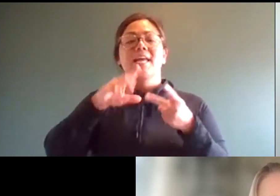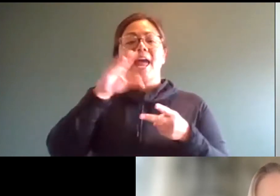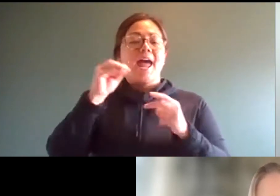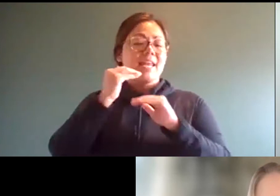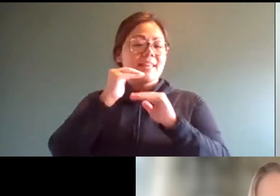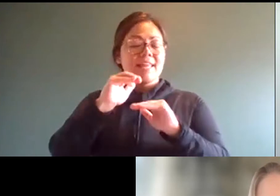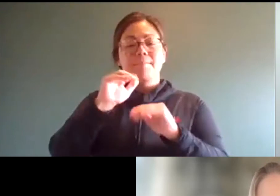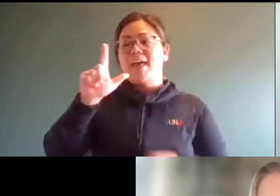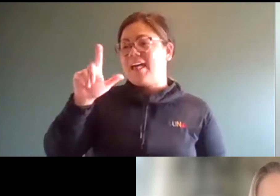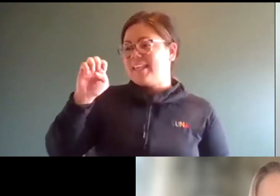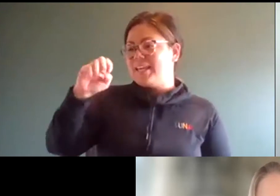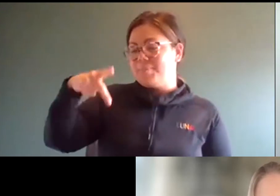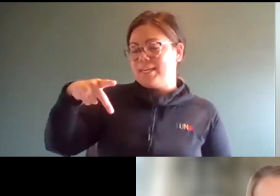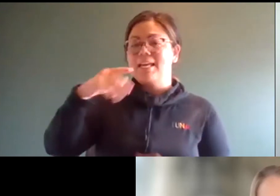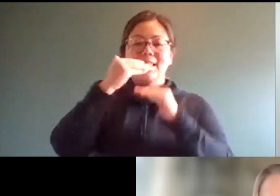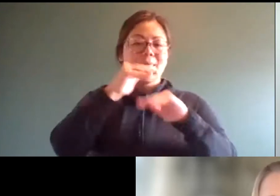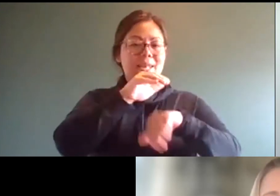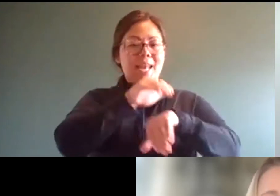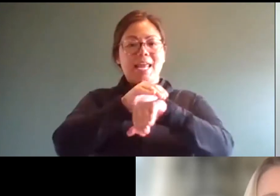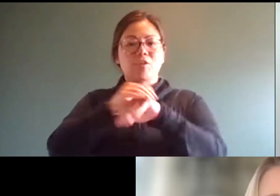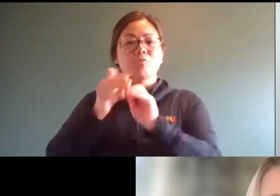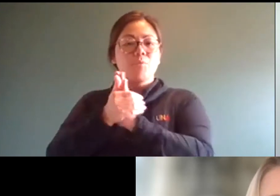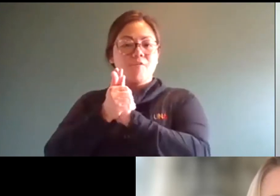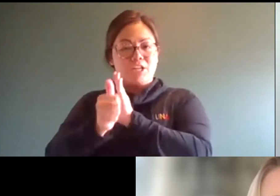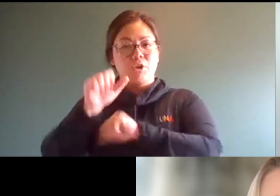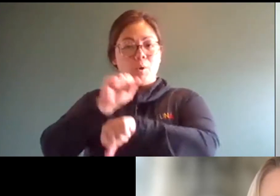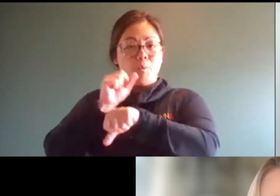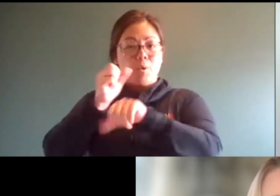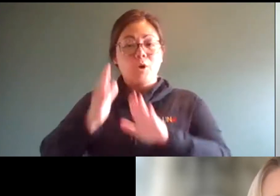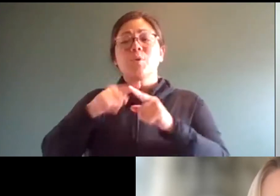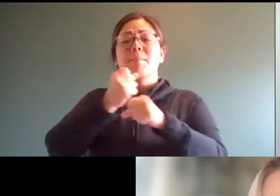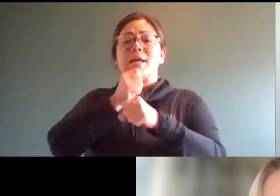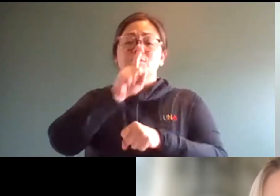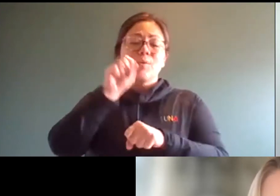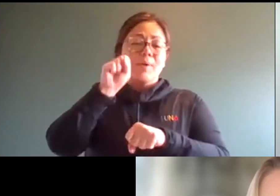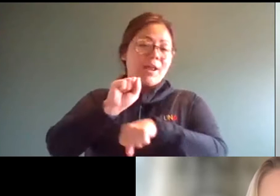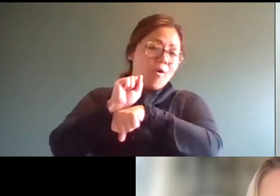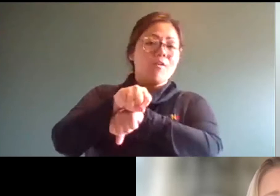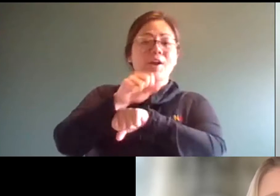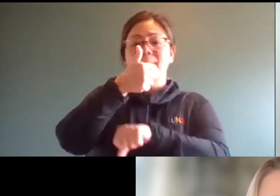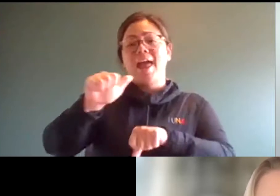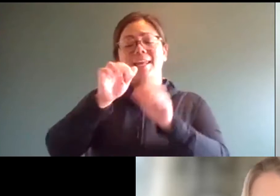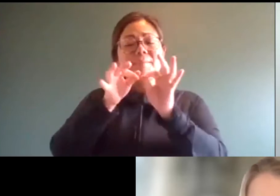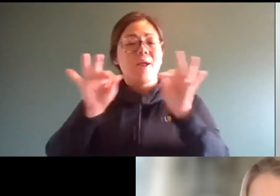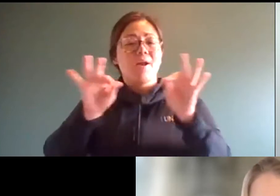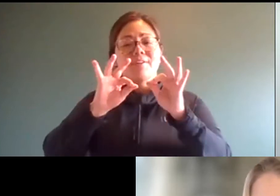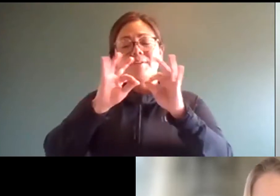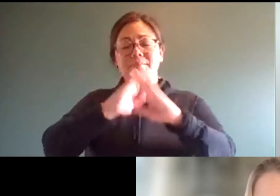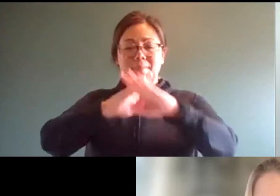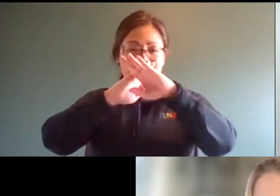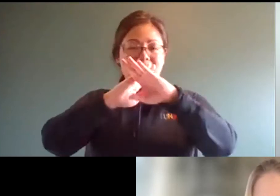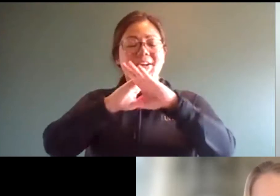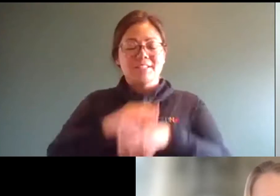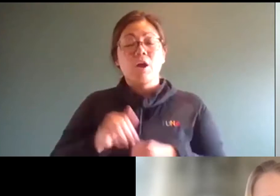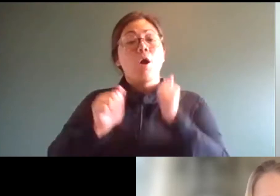or LEP workers to ensure they can overcome language barriers to work together. Most of the employers that we